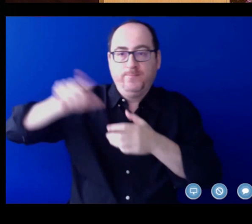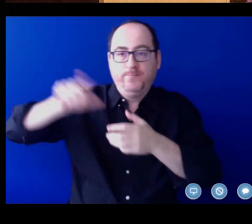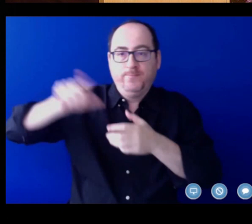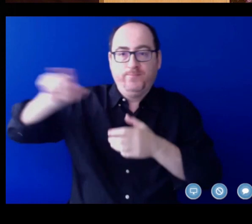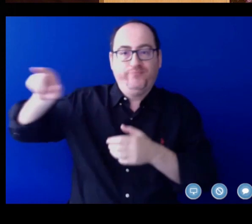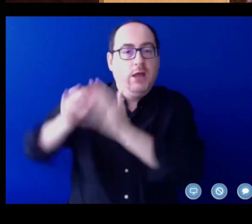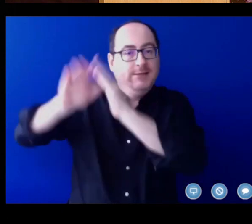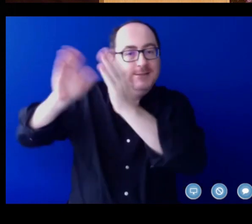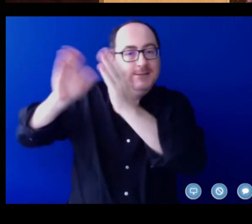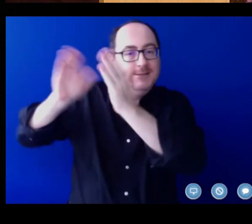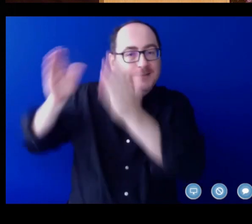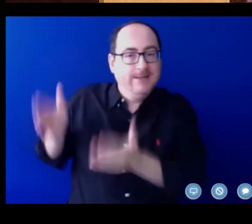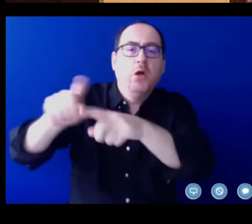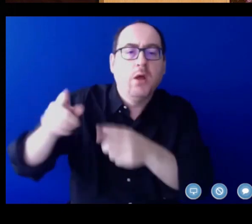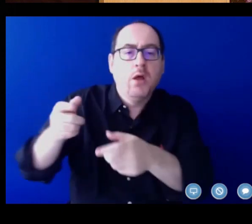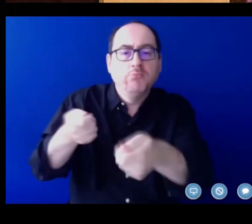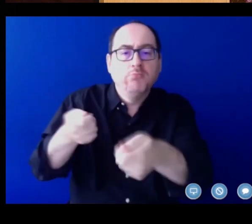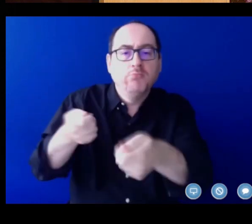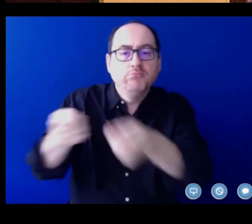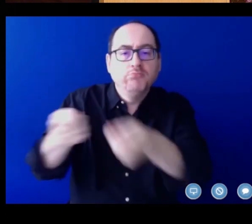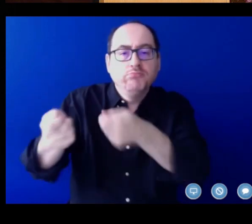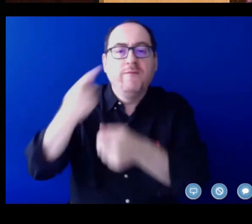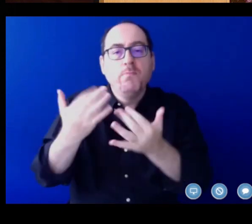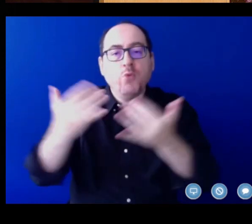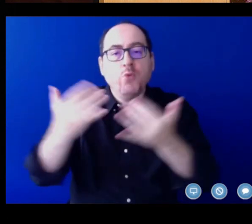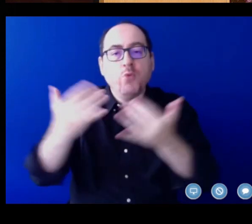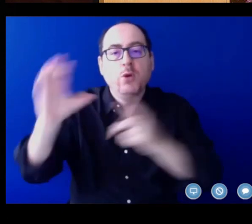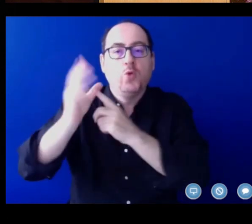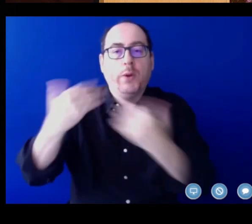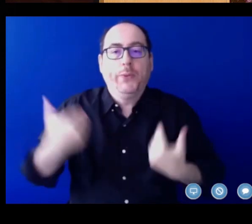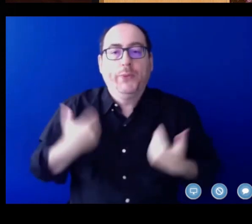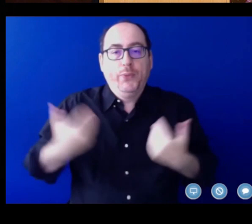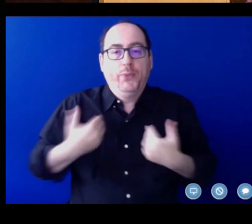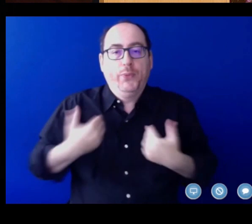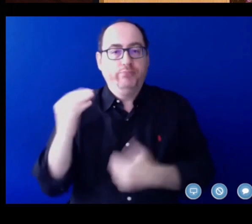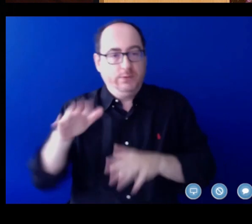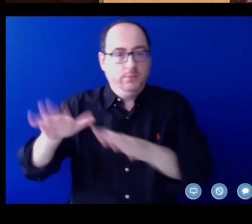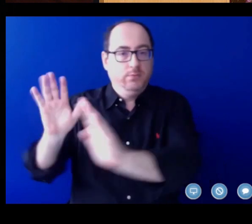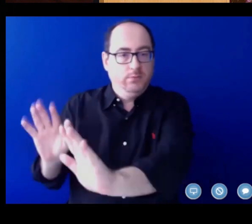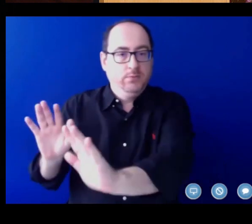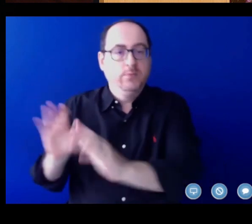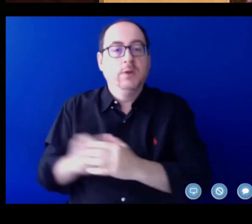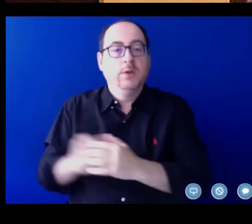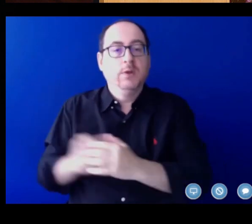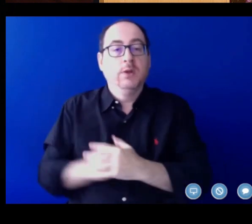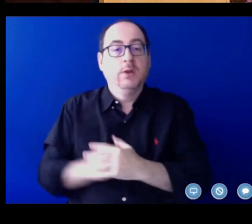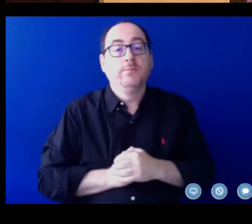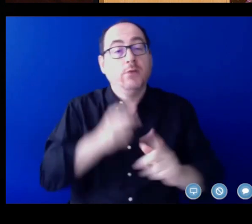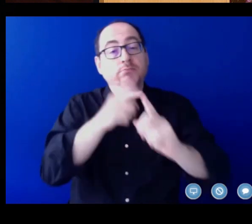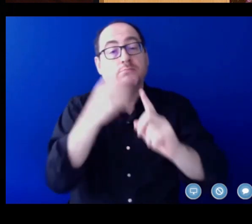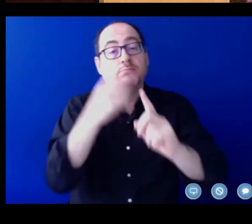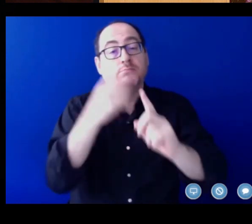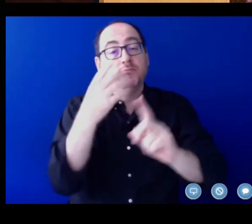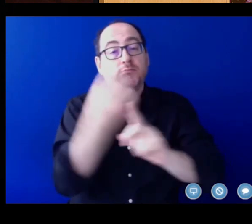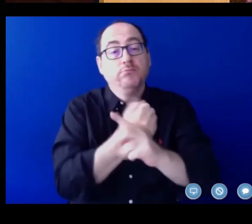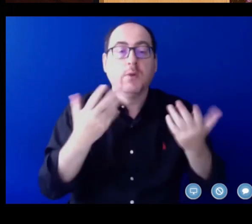refugee backgrounds. Schools are clearly a critical site for promoting successful settlement outcomes and social inclusion.